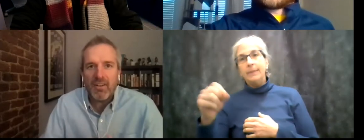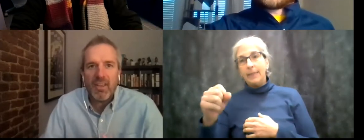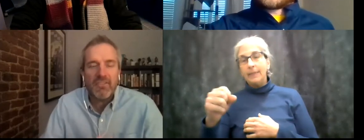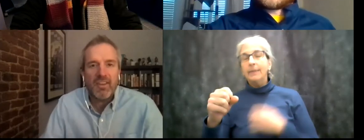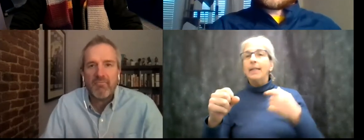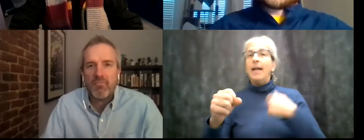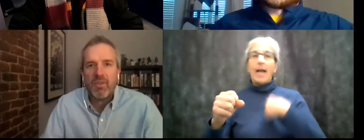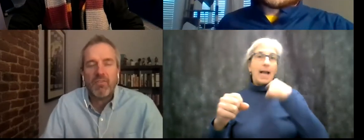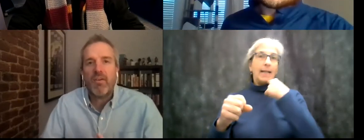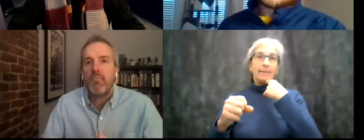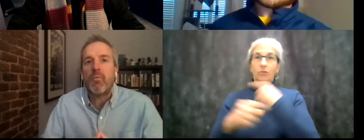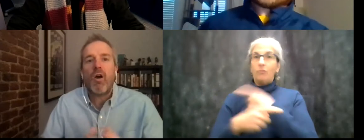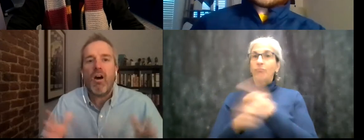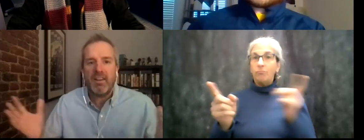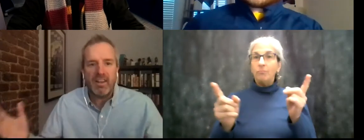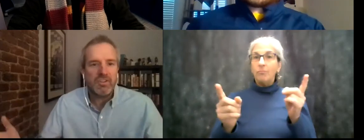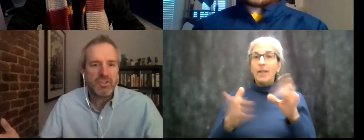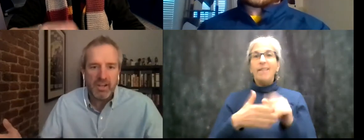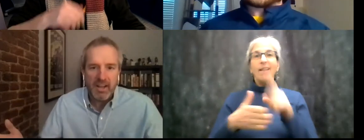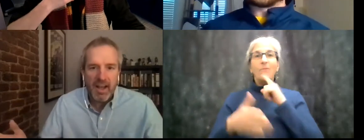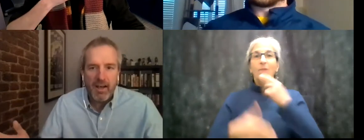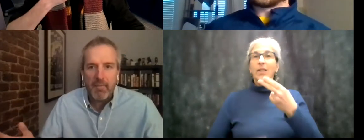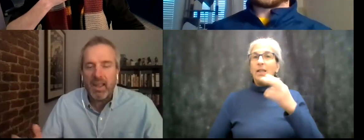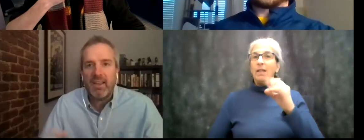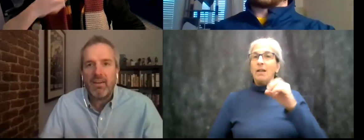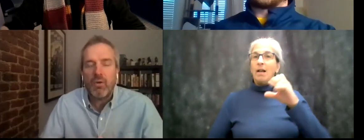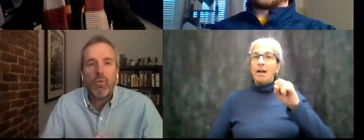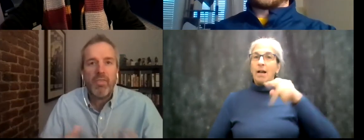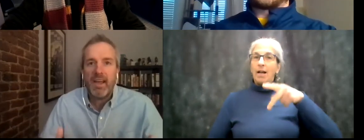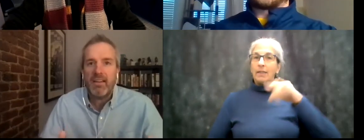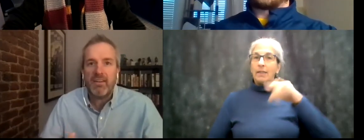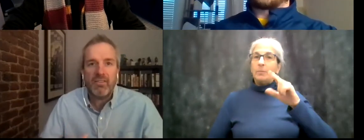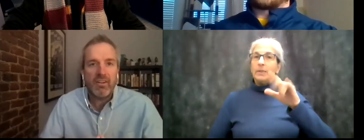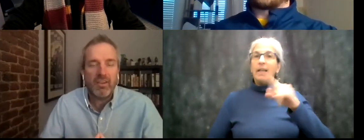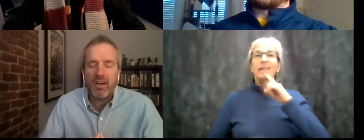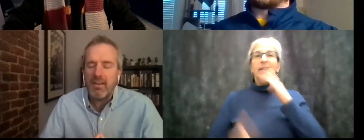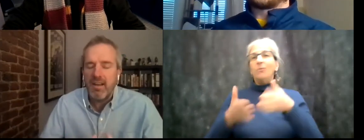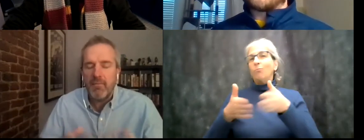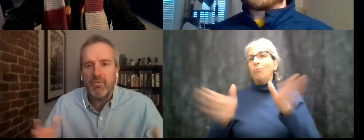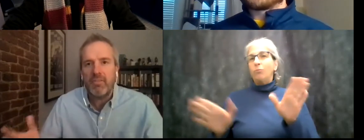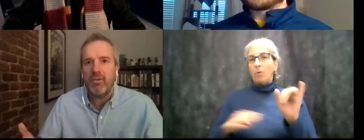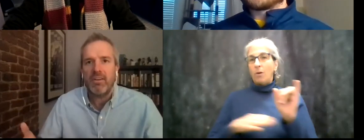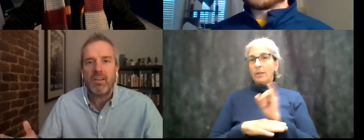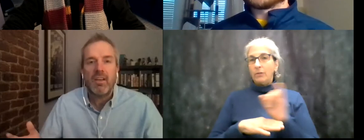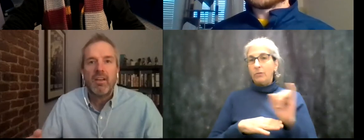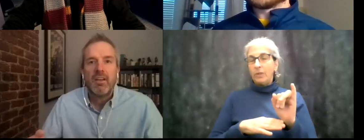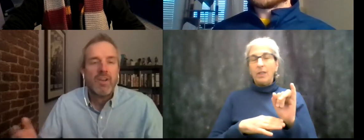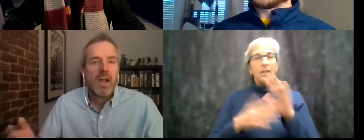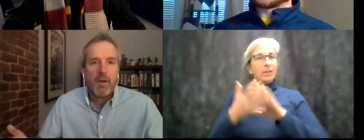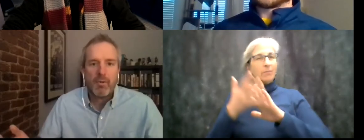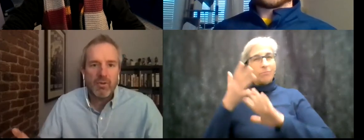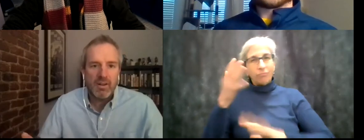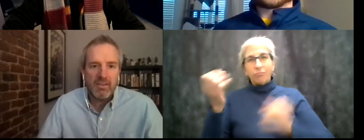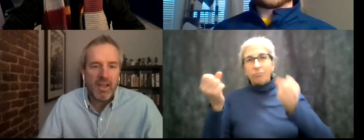start, it's a very broad industry. And with that, there's a number of different